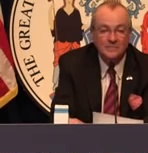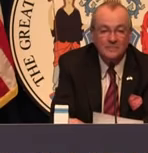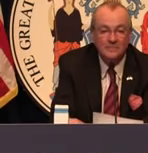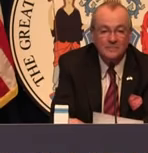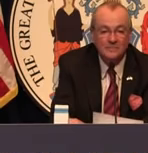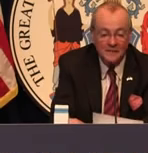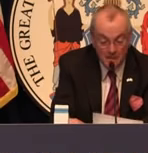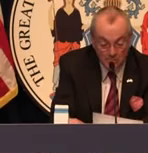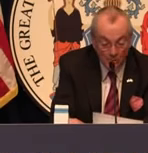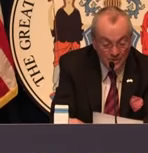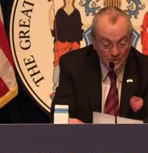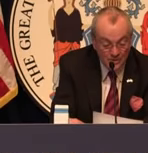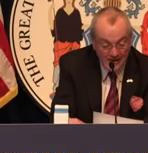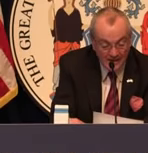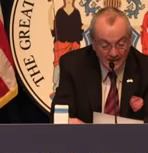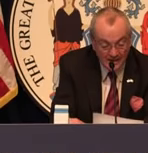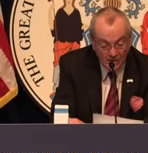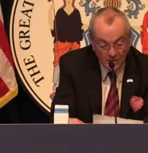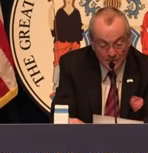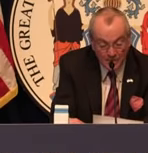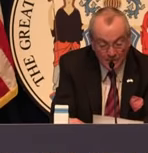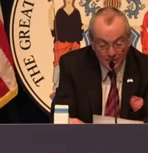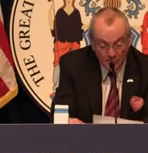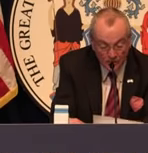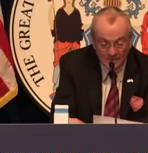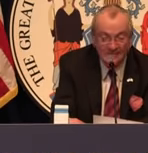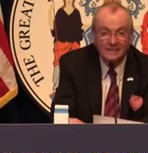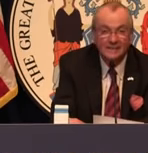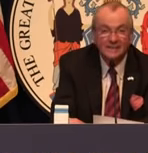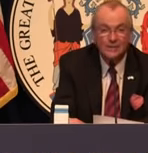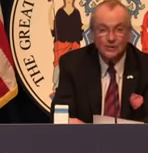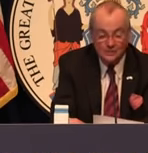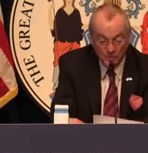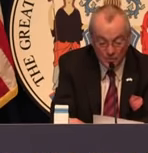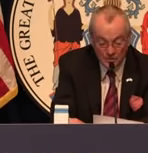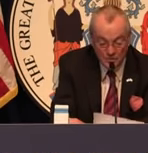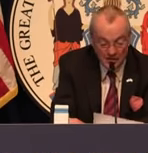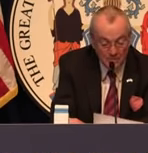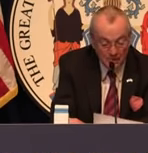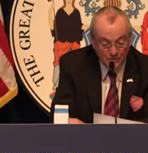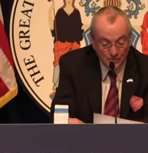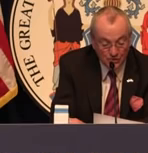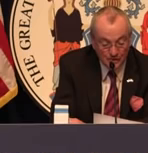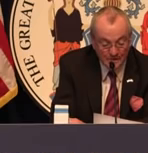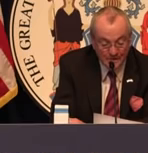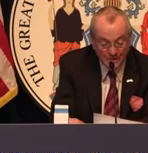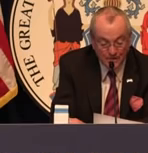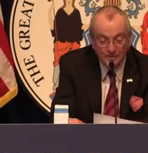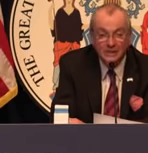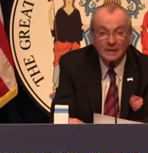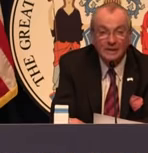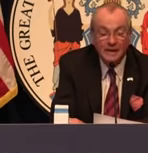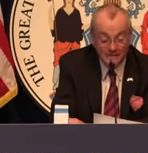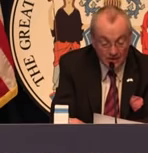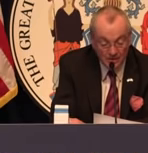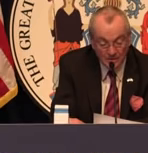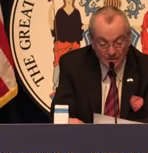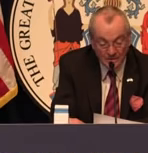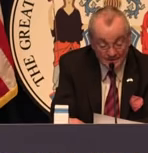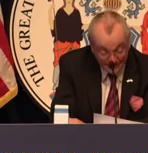Natozzi. Born to Italian immigrant parents in Brooklyn, Teresa would spend much of her early adulthood